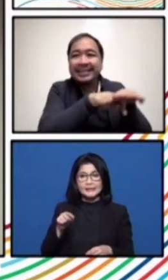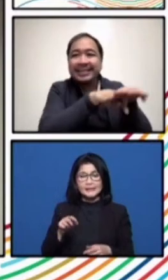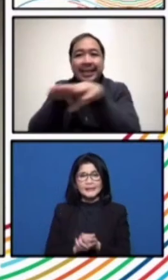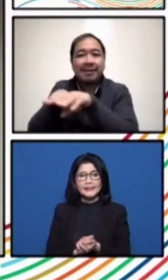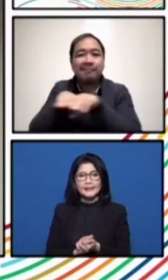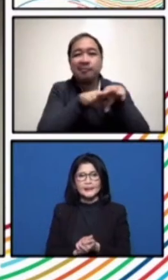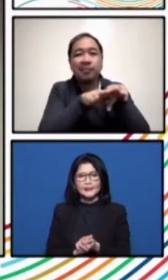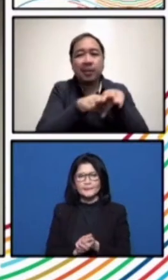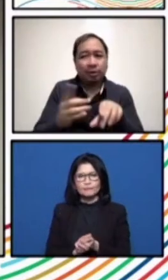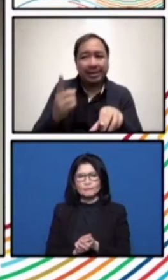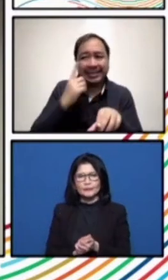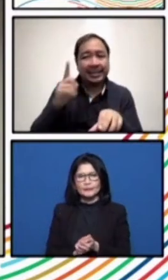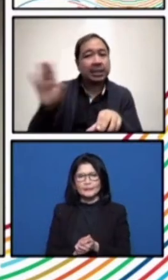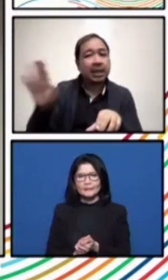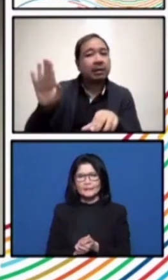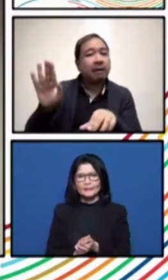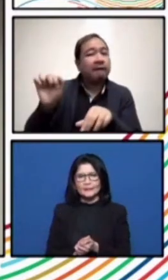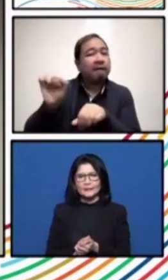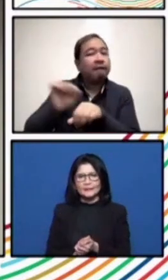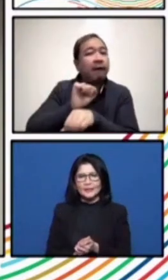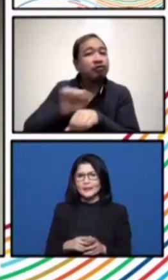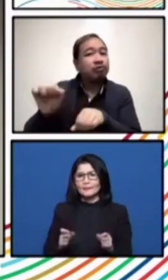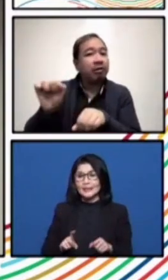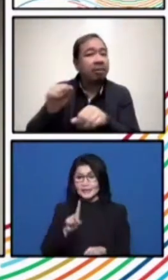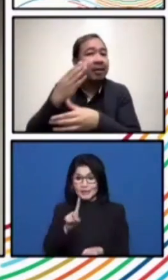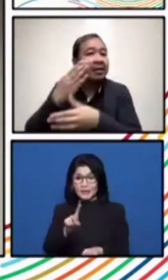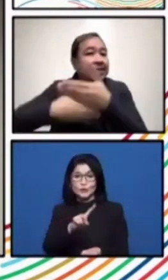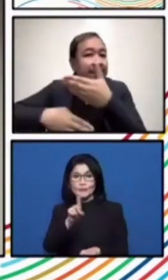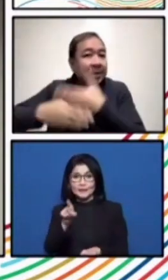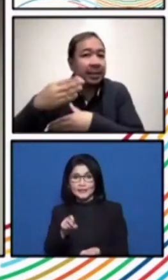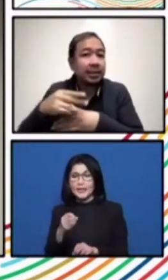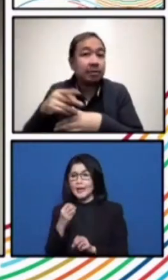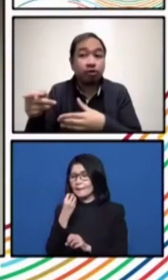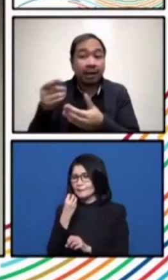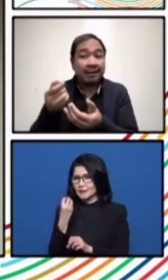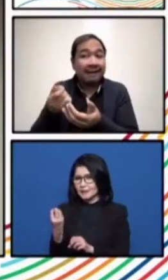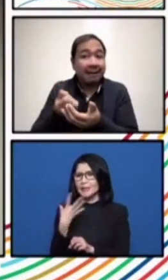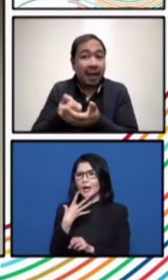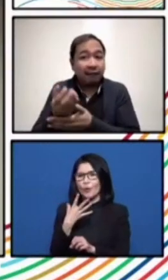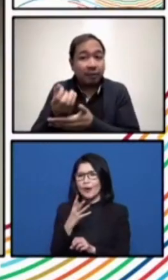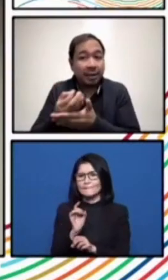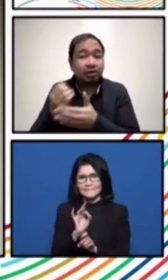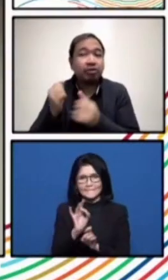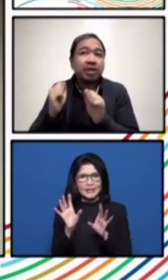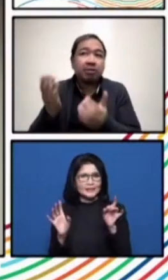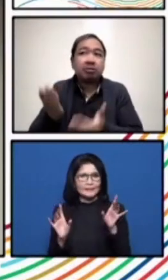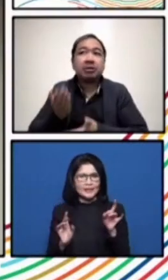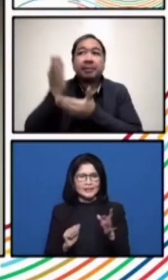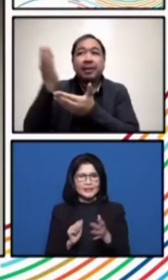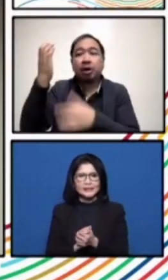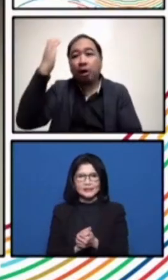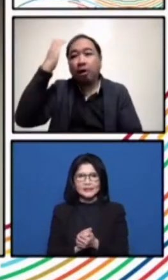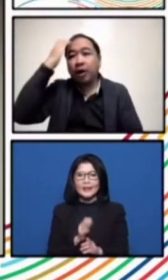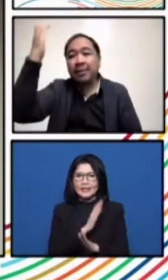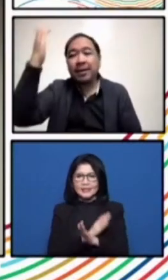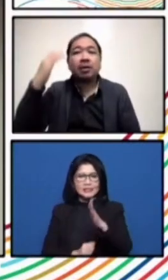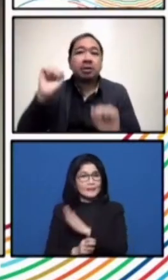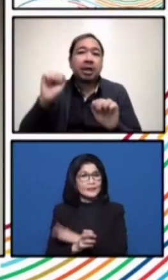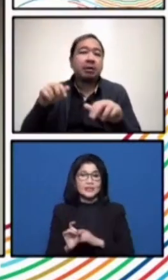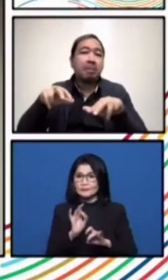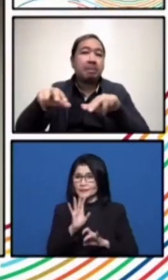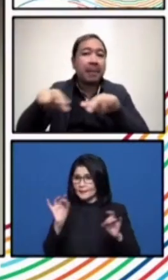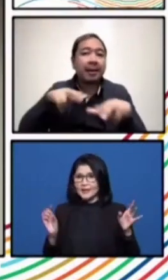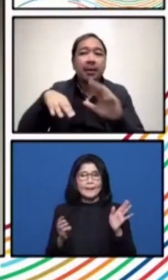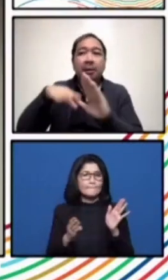difficulties so they can use that data at the government level to plan uh and and for pro and develop programs